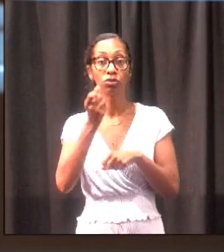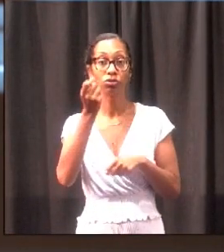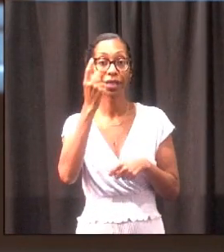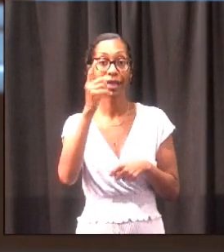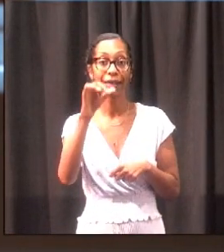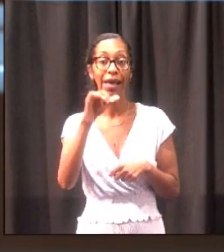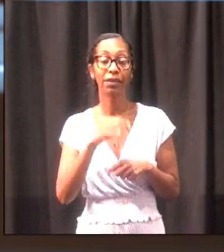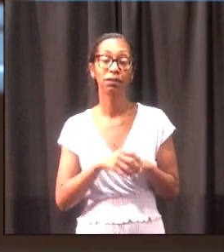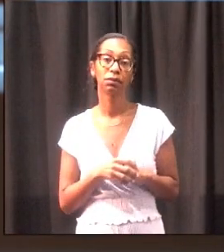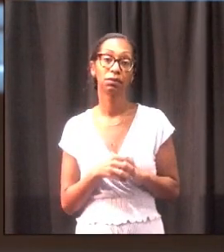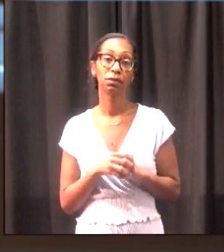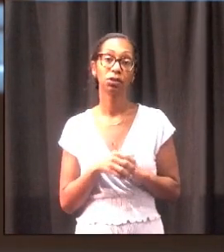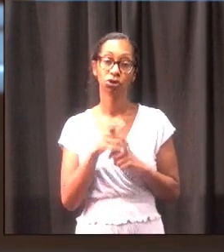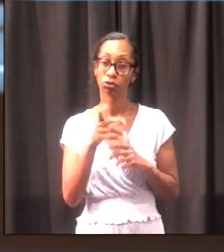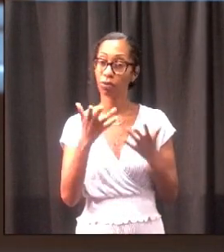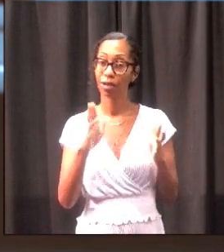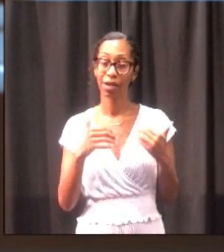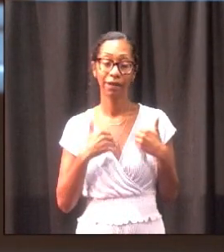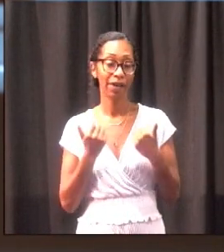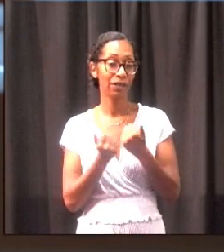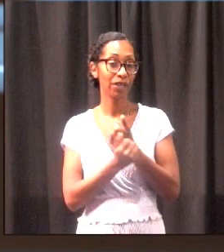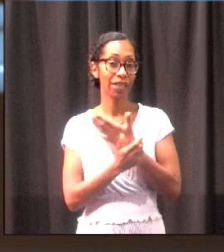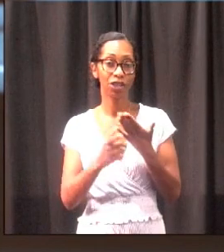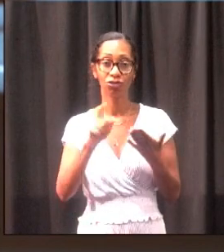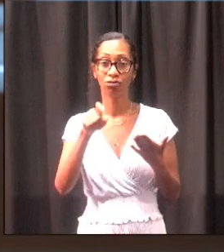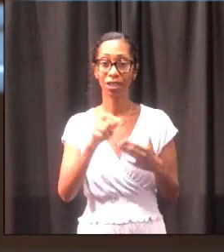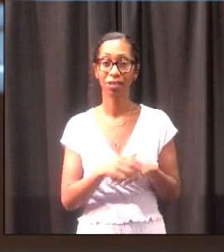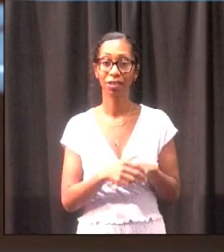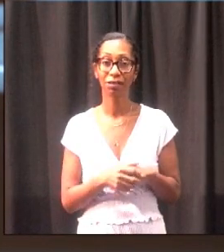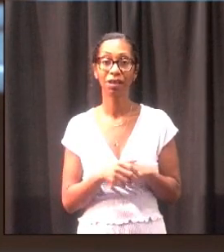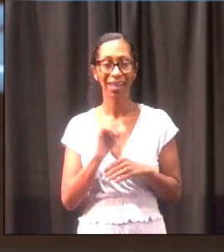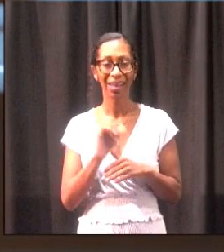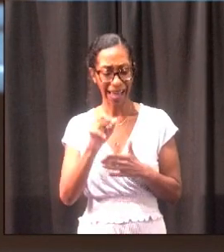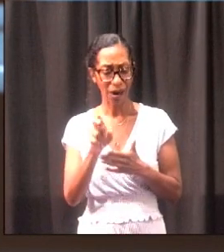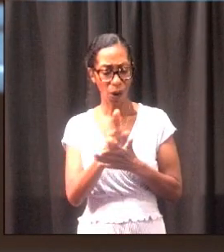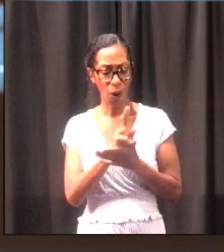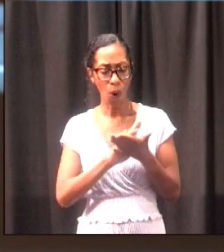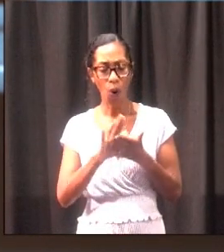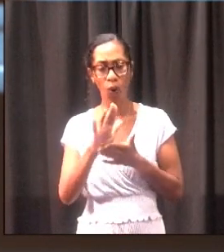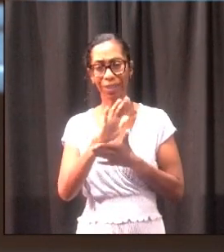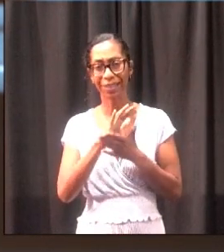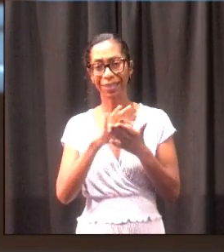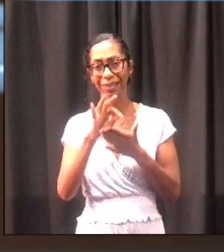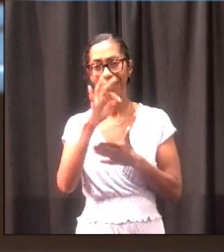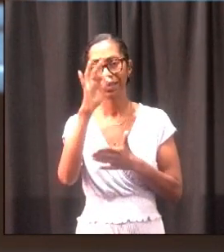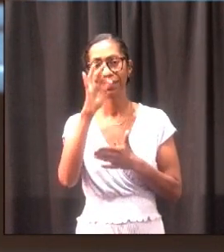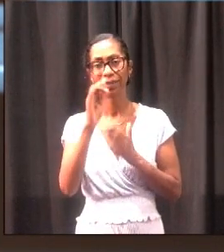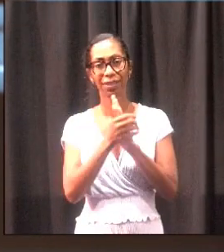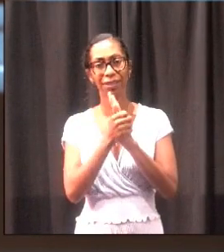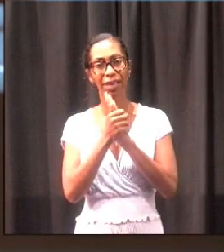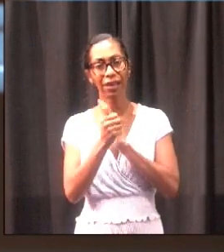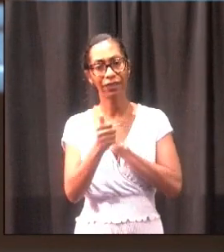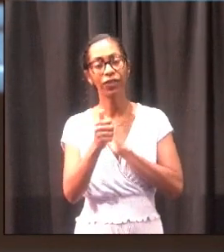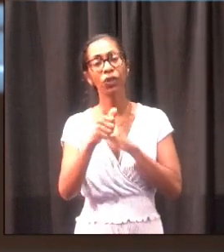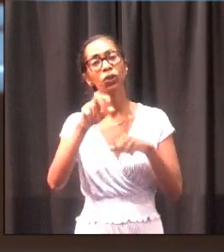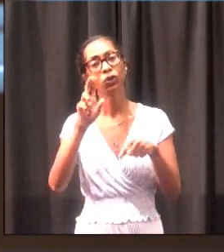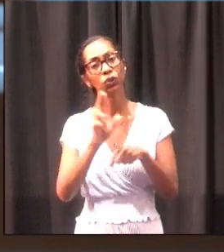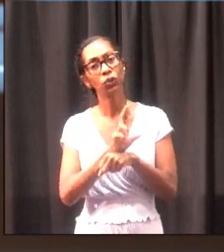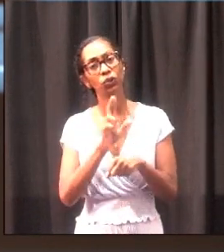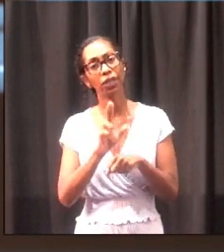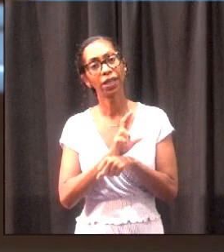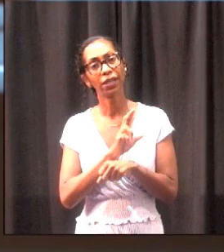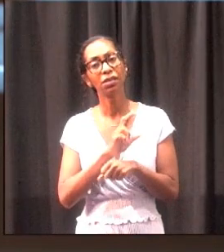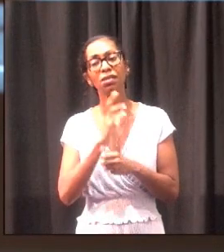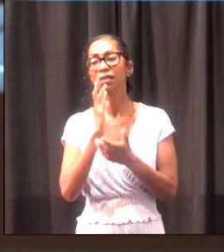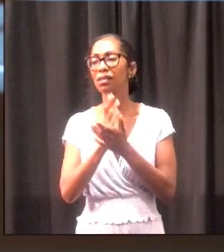need, we must exercise that holy gift. We must exercise it and use it in God's grace. And